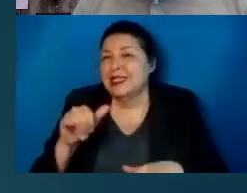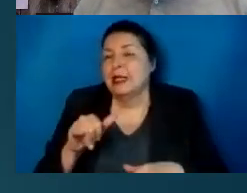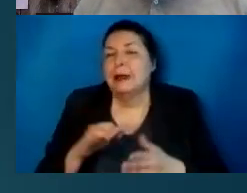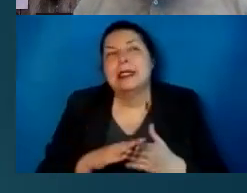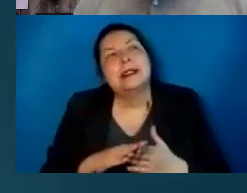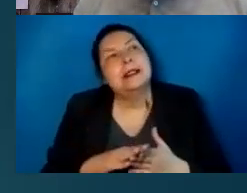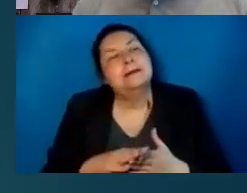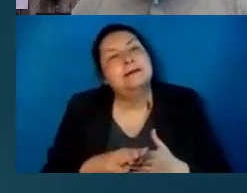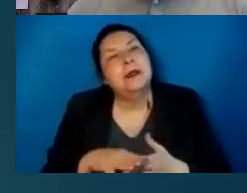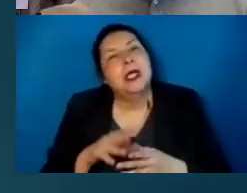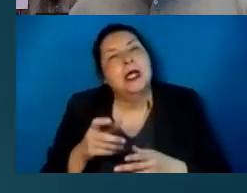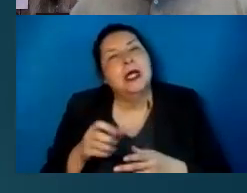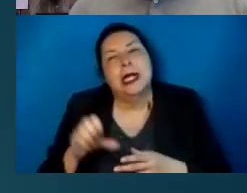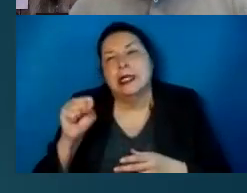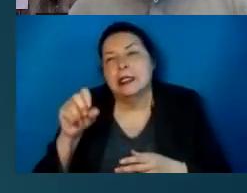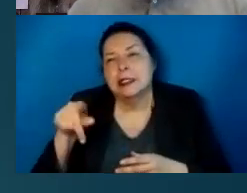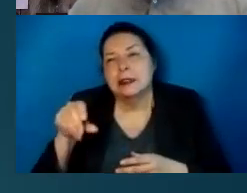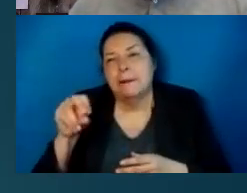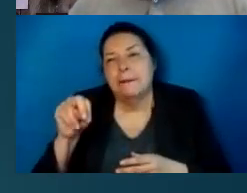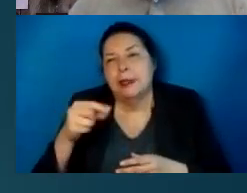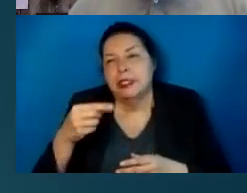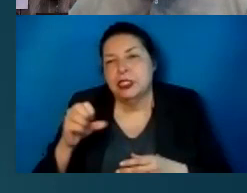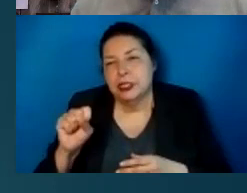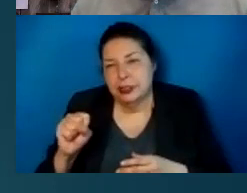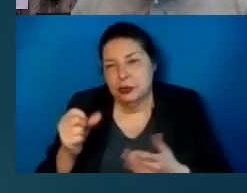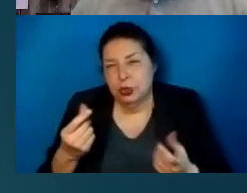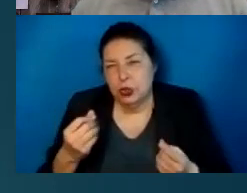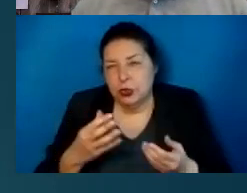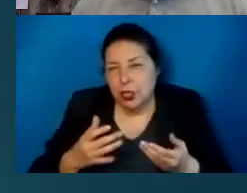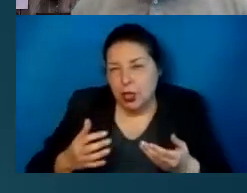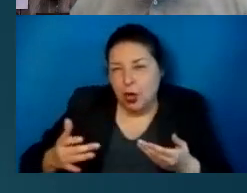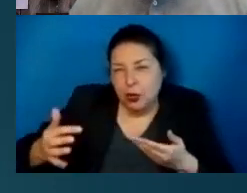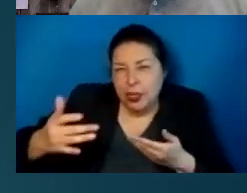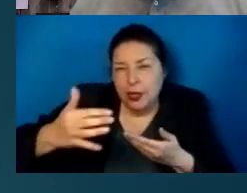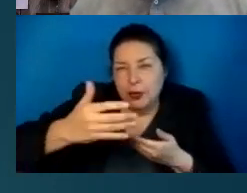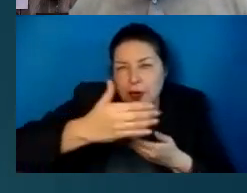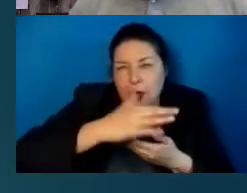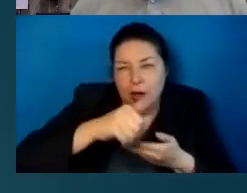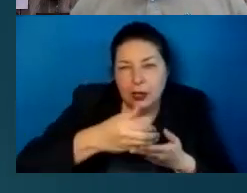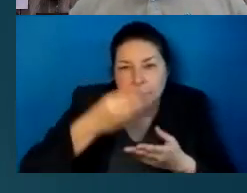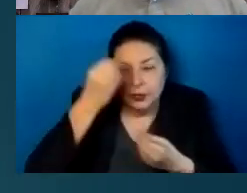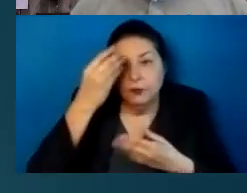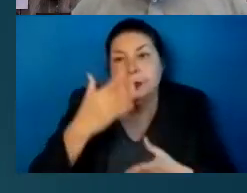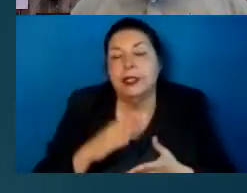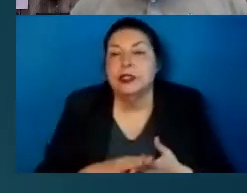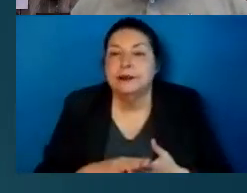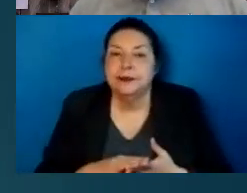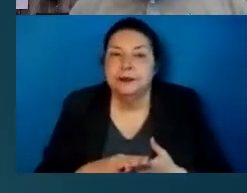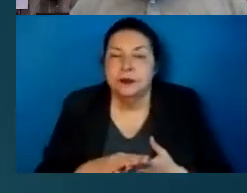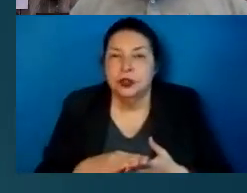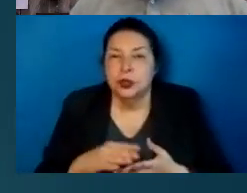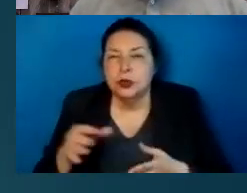a vacuum. They just gather in all sorts of information, and